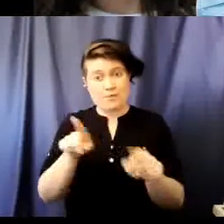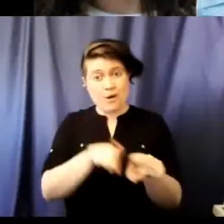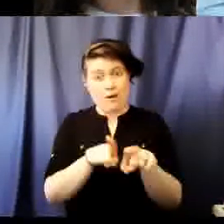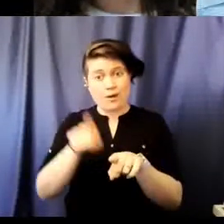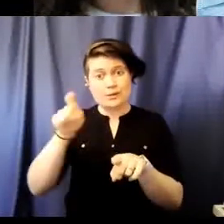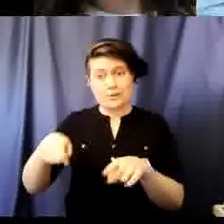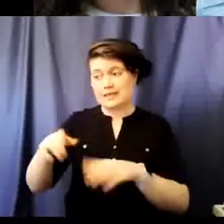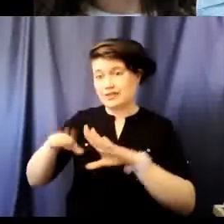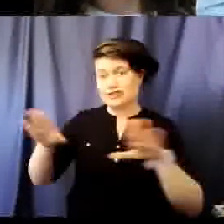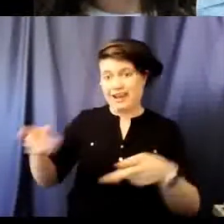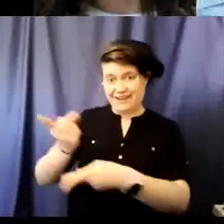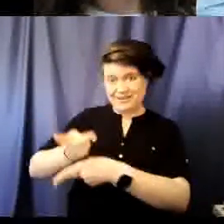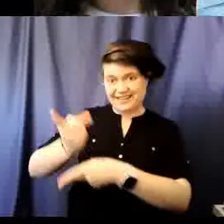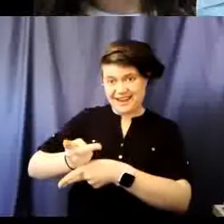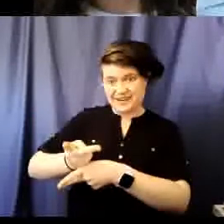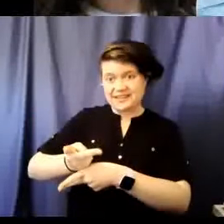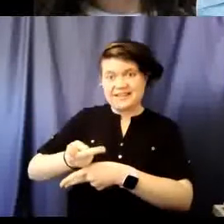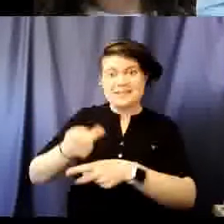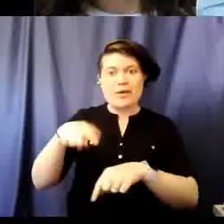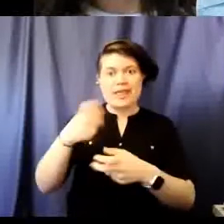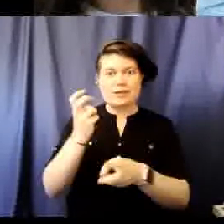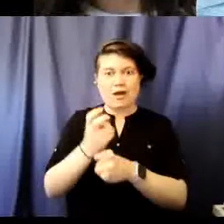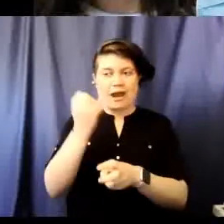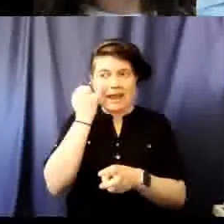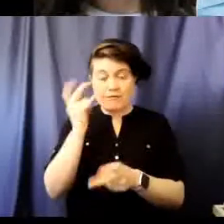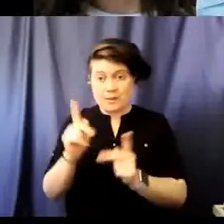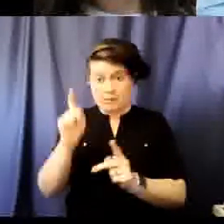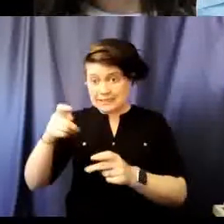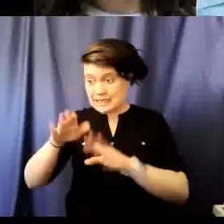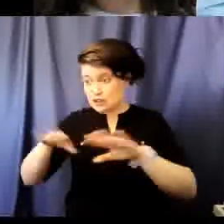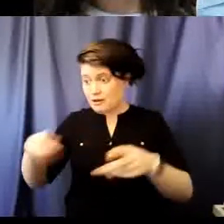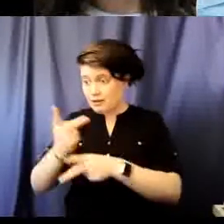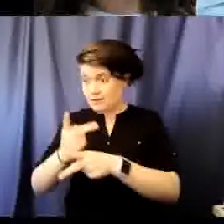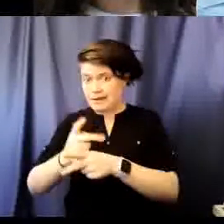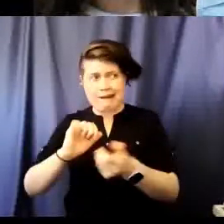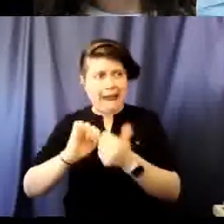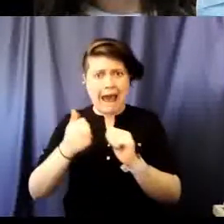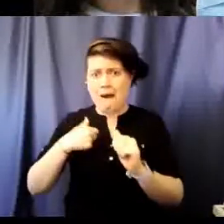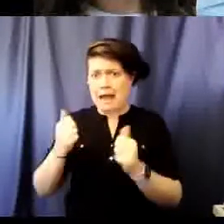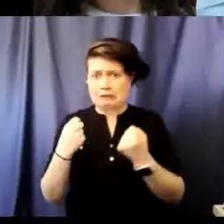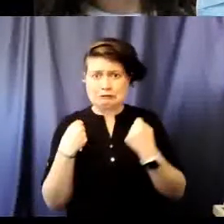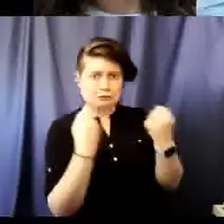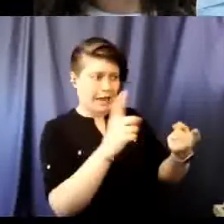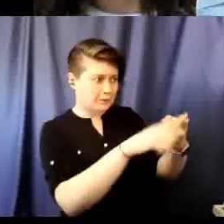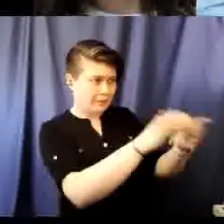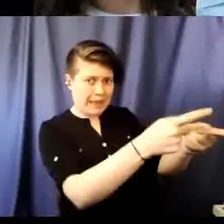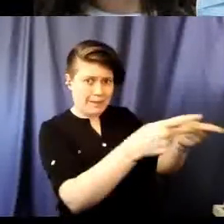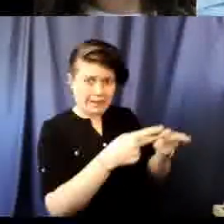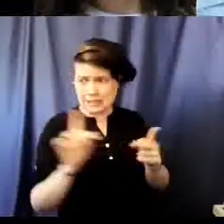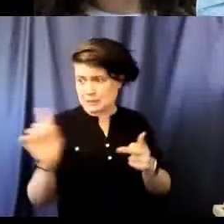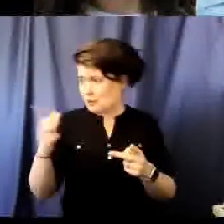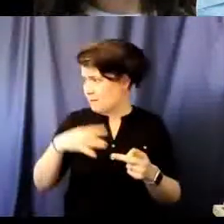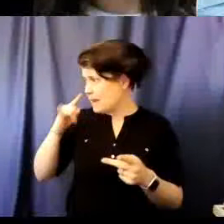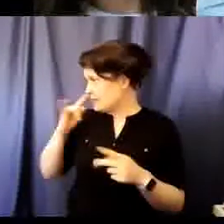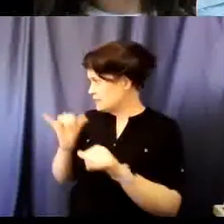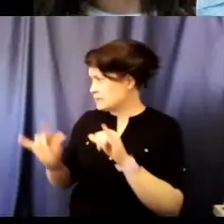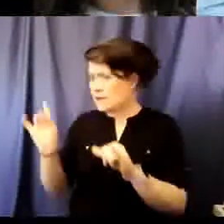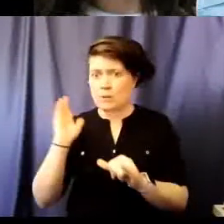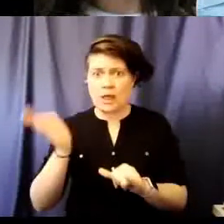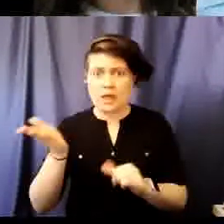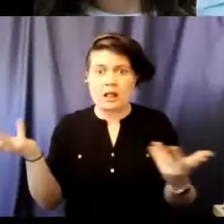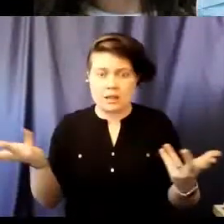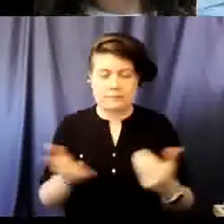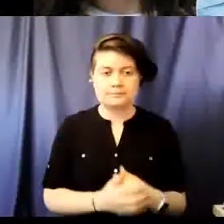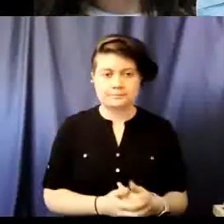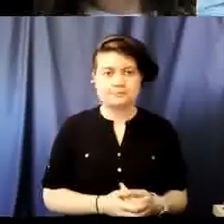barrier for people coming to a physical space, so we need to be conscious as facilitators of this as well.